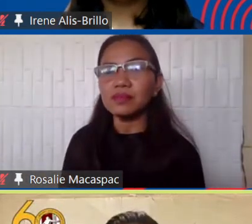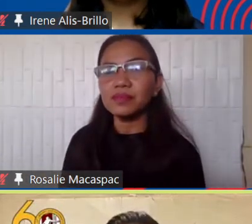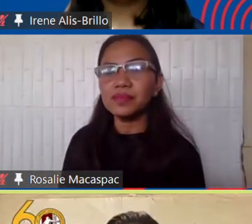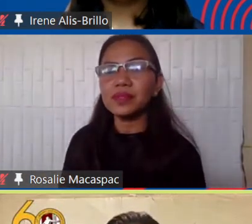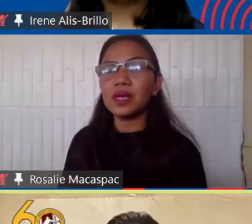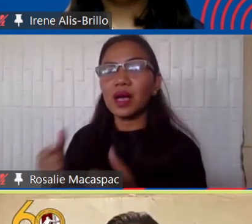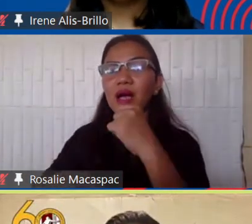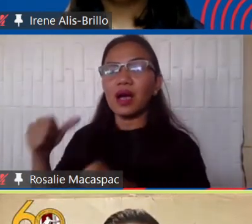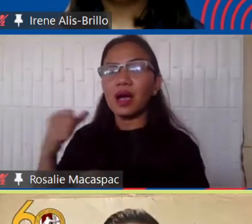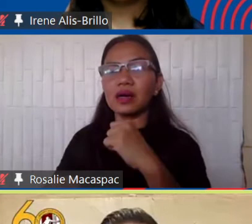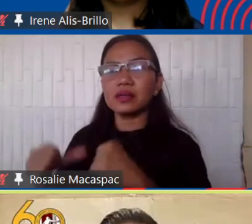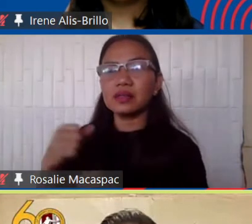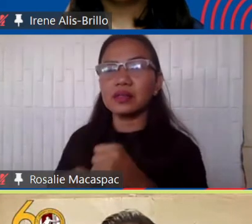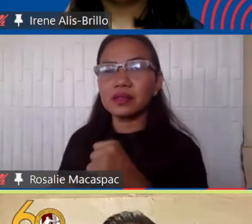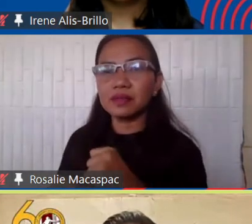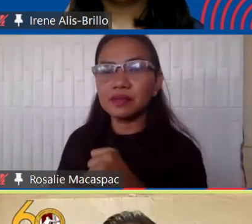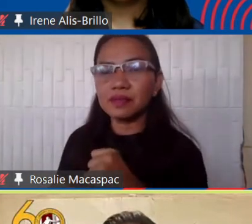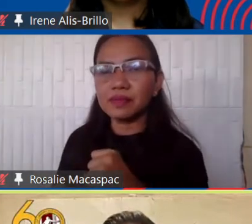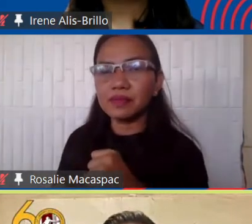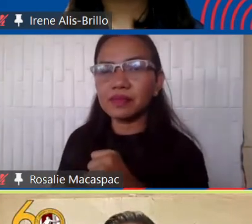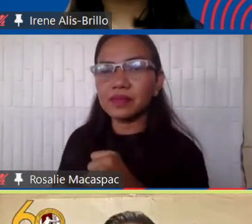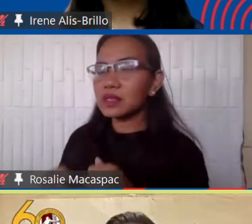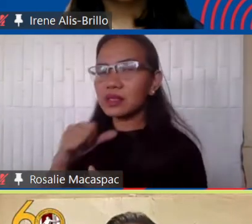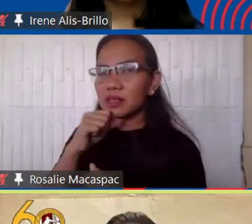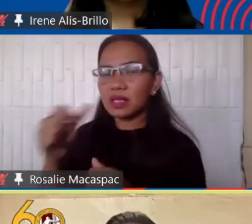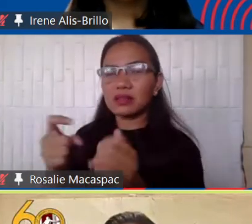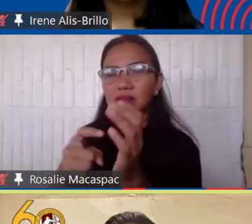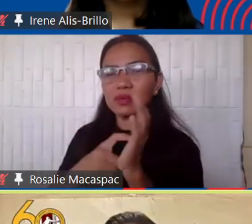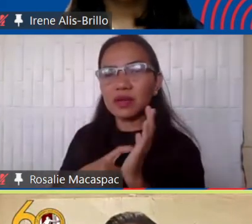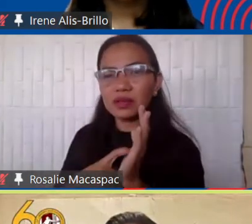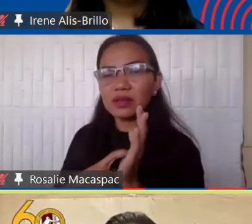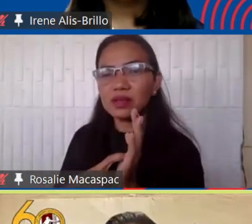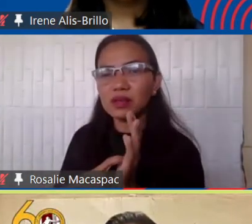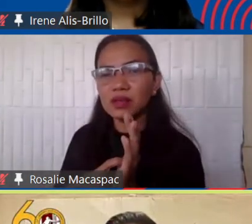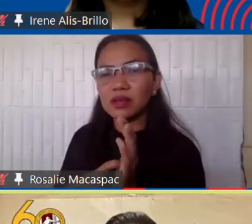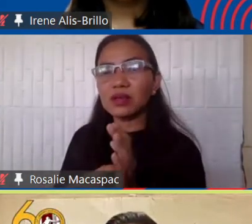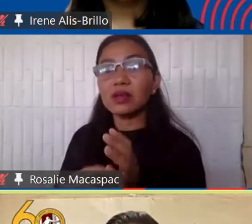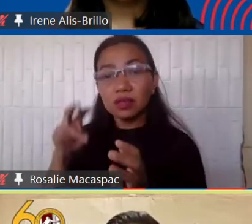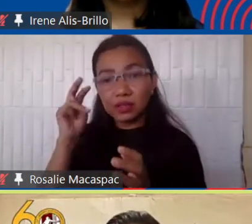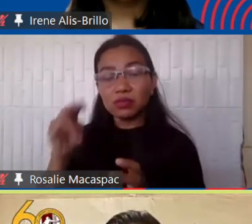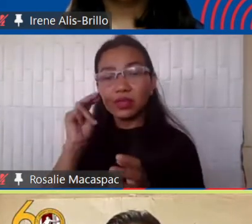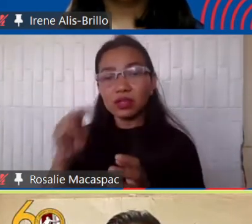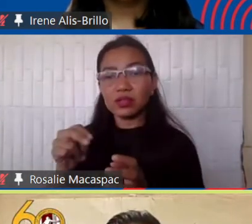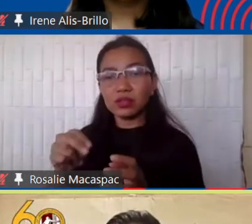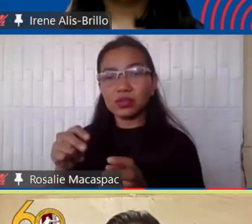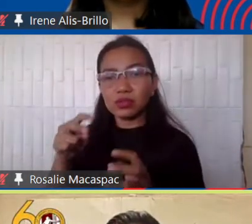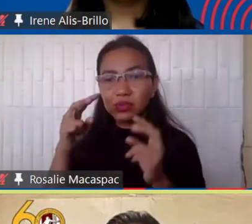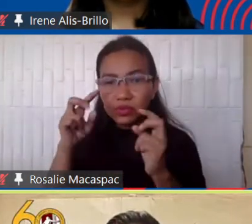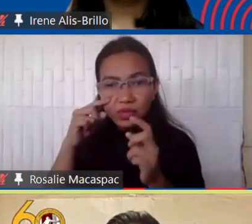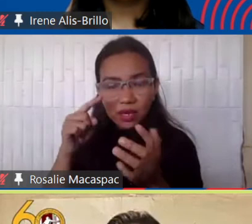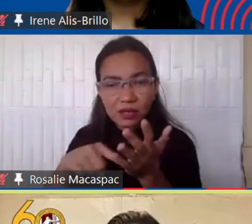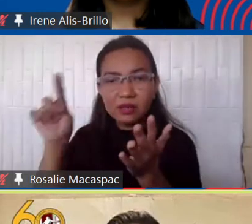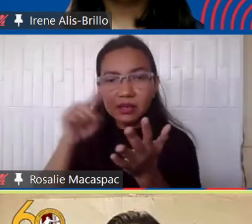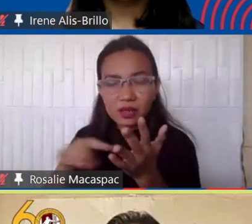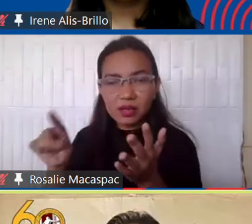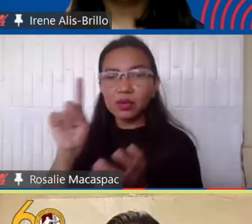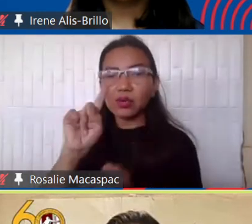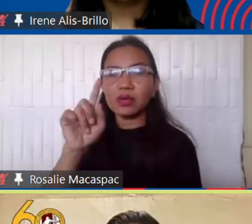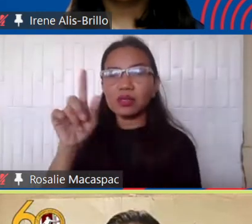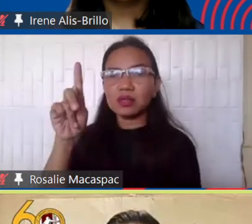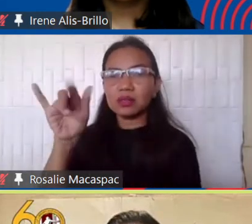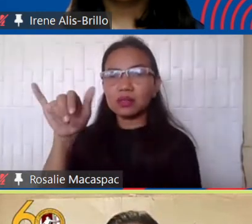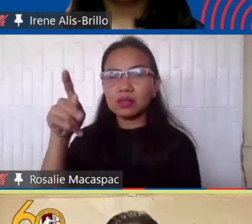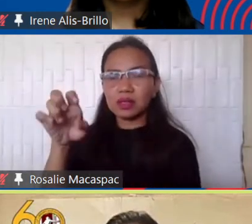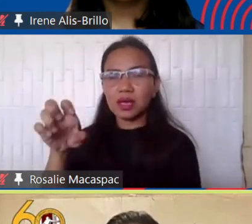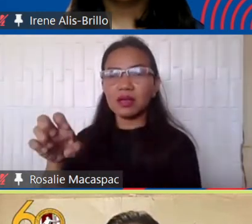attribution may not be is not required. No, so you have to check what type of license is